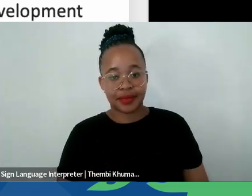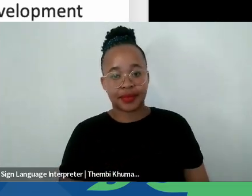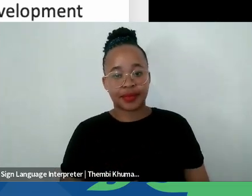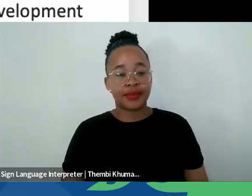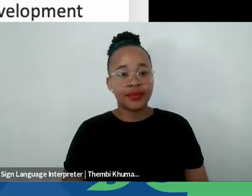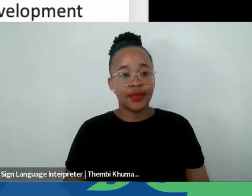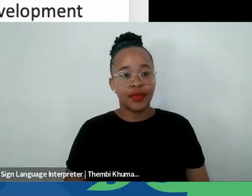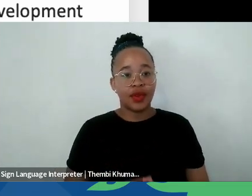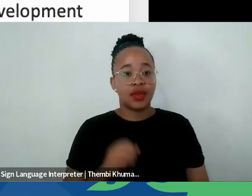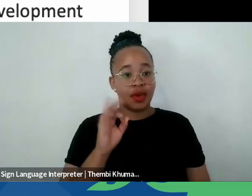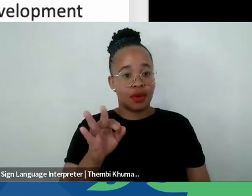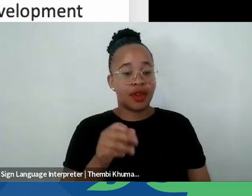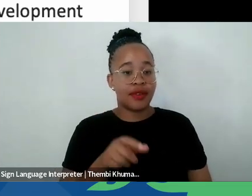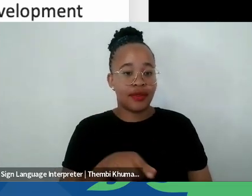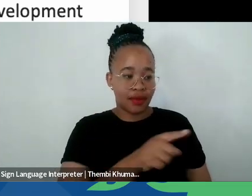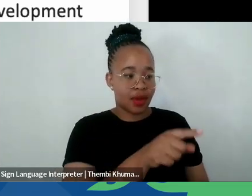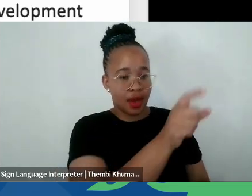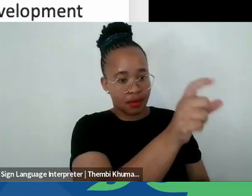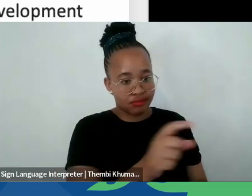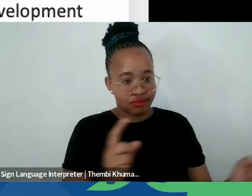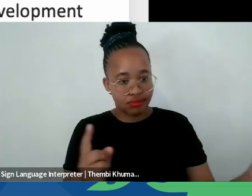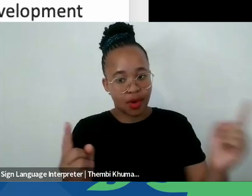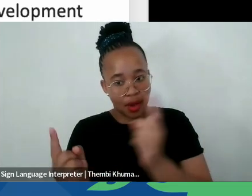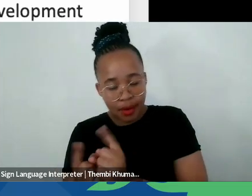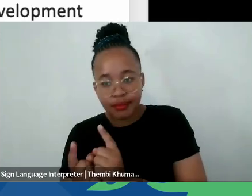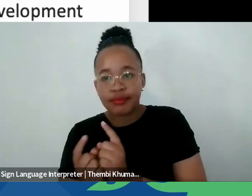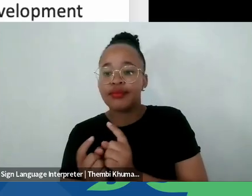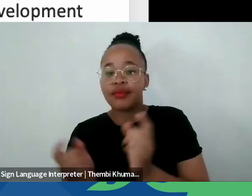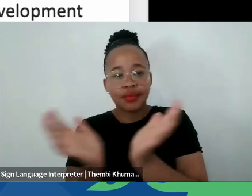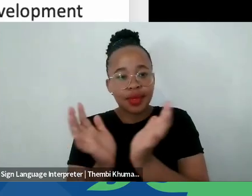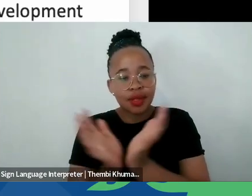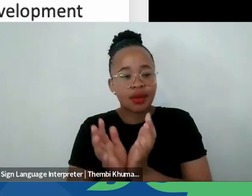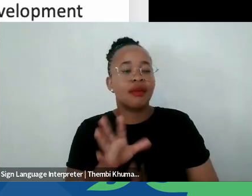clients come at 10 in the morning, you would say that you eat something, that you drink